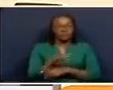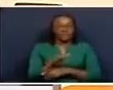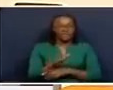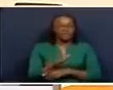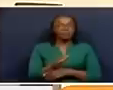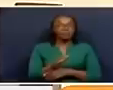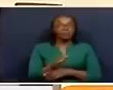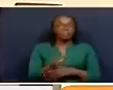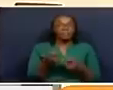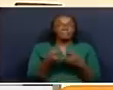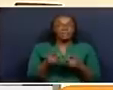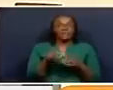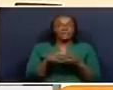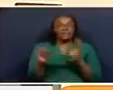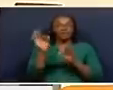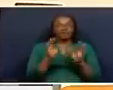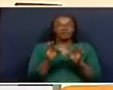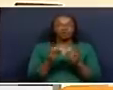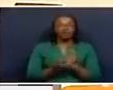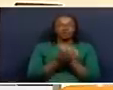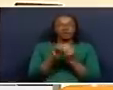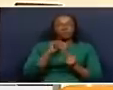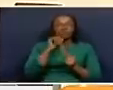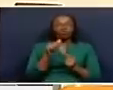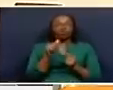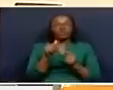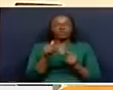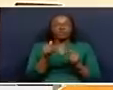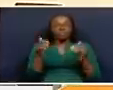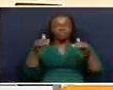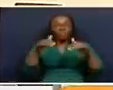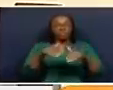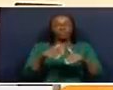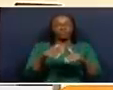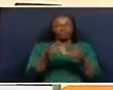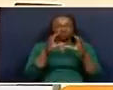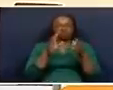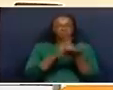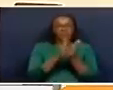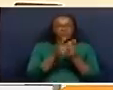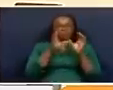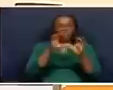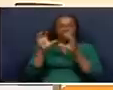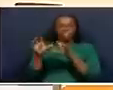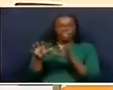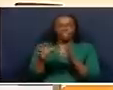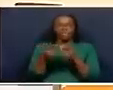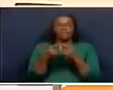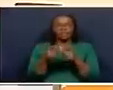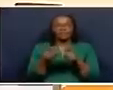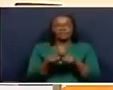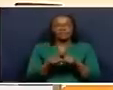cerebral fashion, so that it doesn't degenerate into name-calling and people lose sight, as I've said before, of the antelope